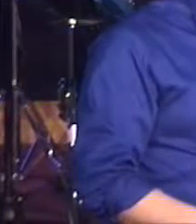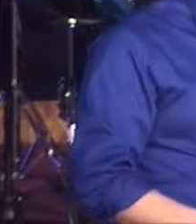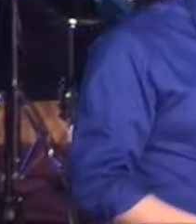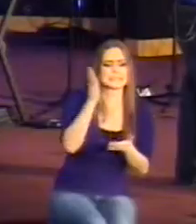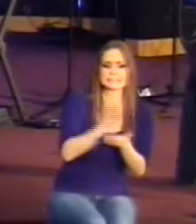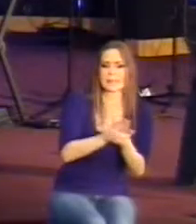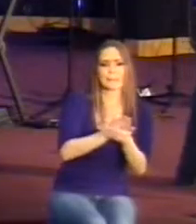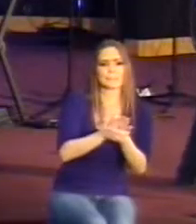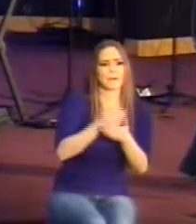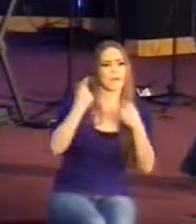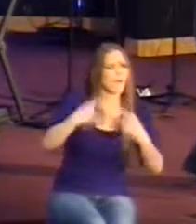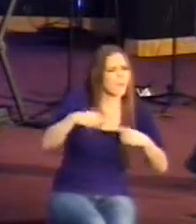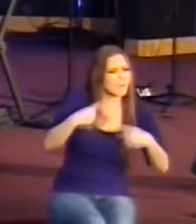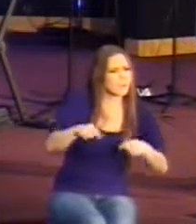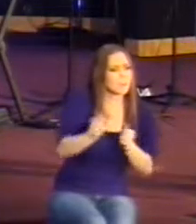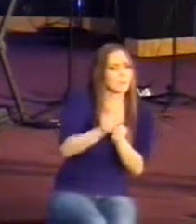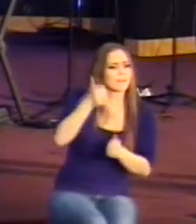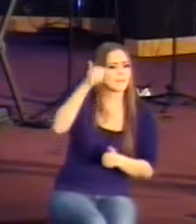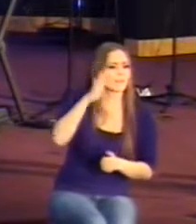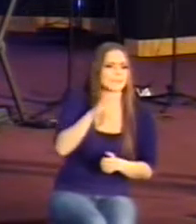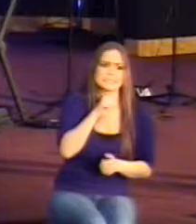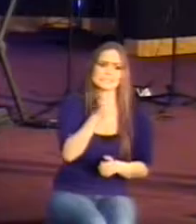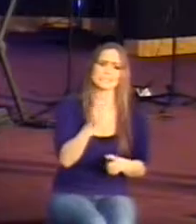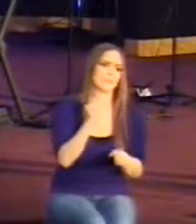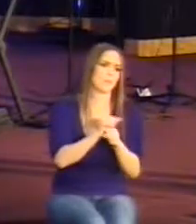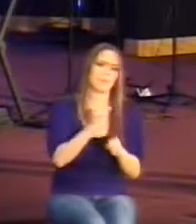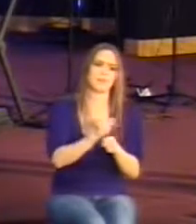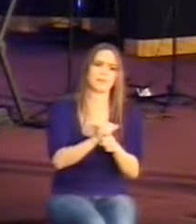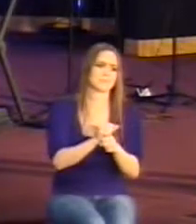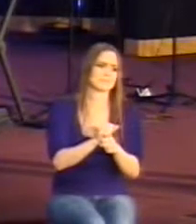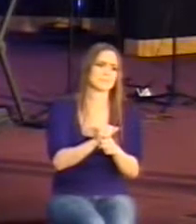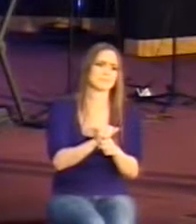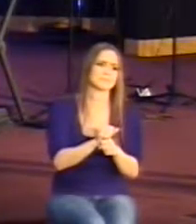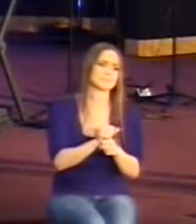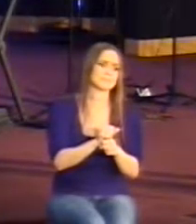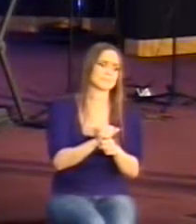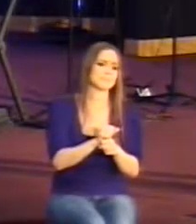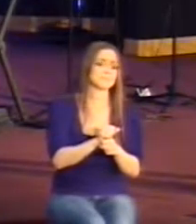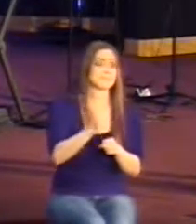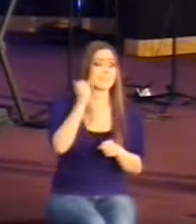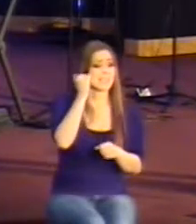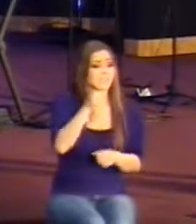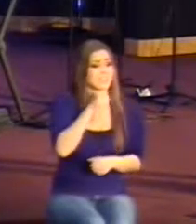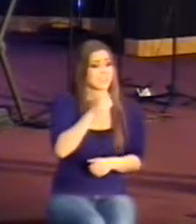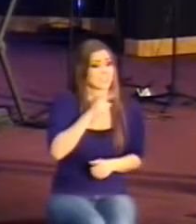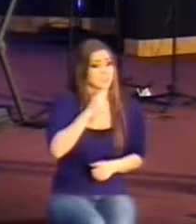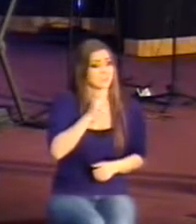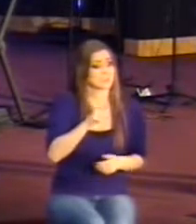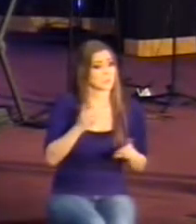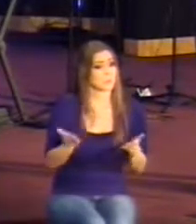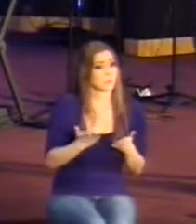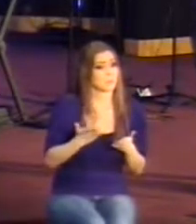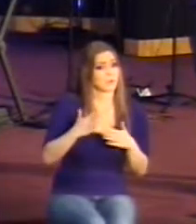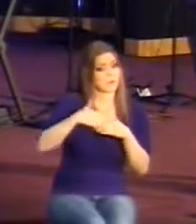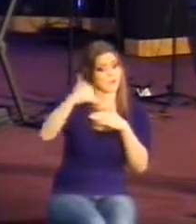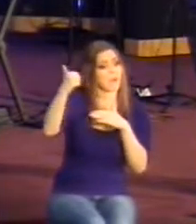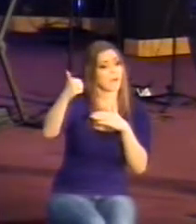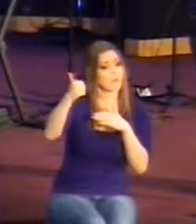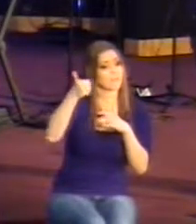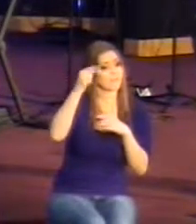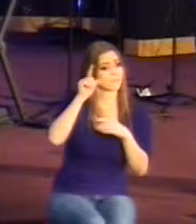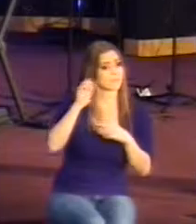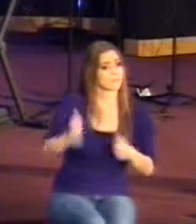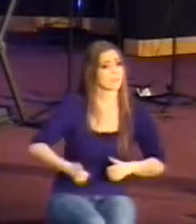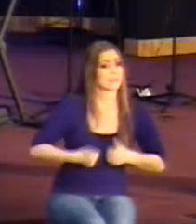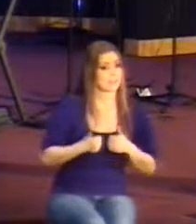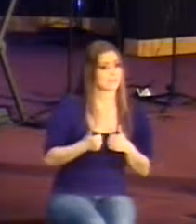God. I think we all know that doesn't work out very well. If you're unsure of what God's calling for your life is, here are